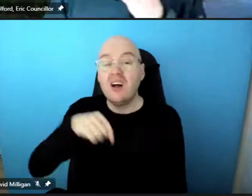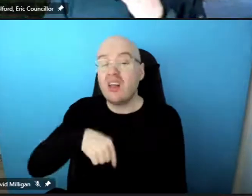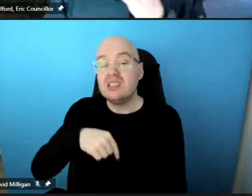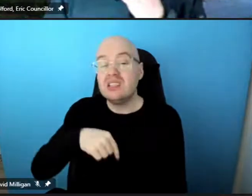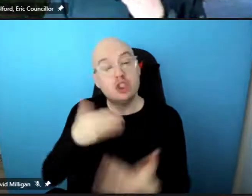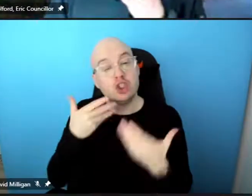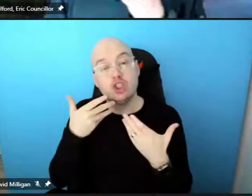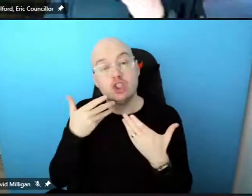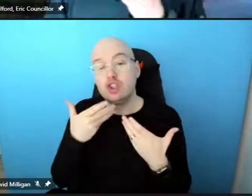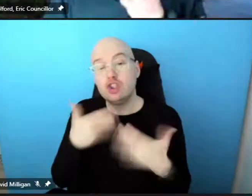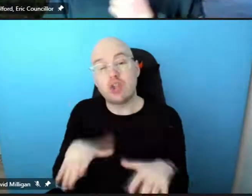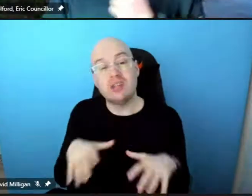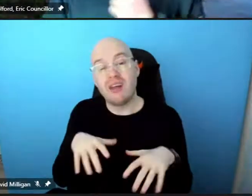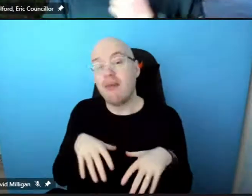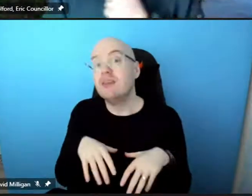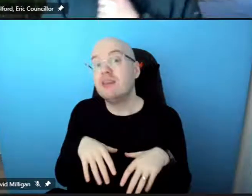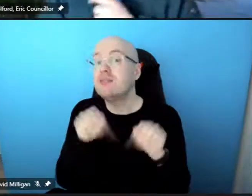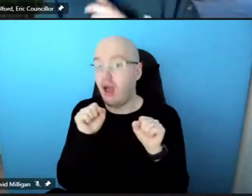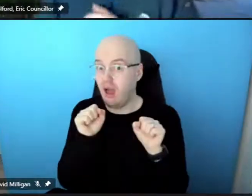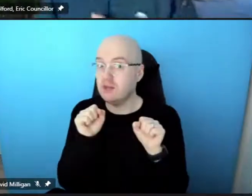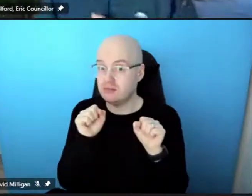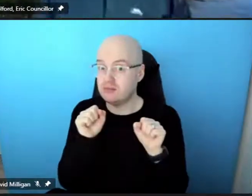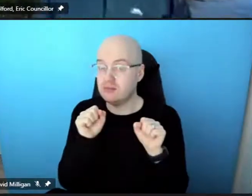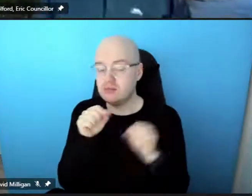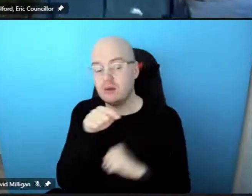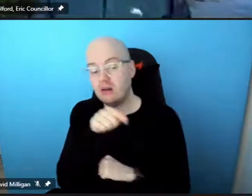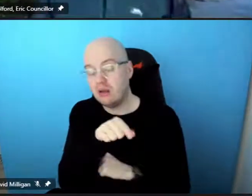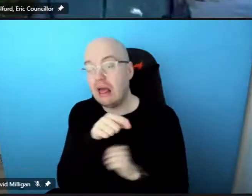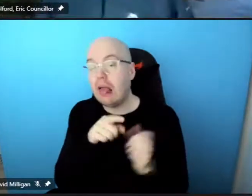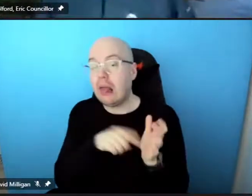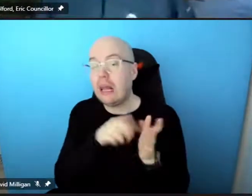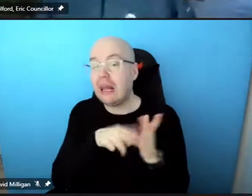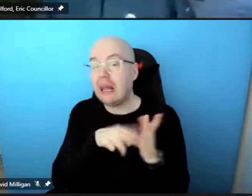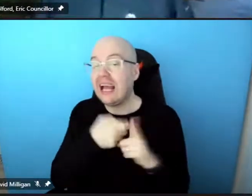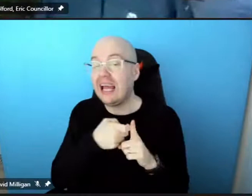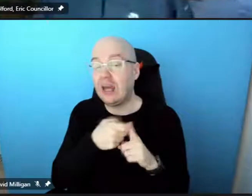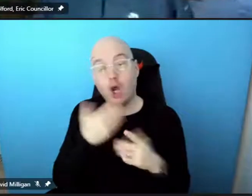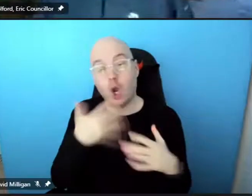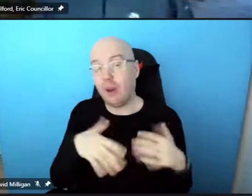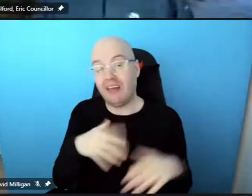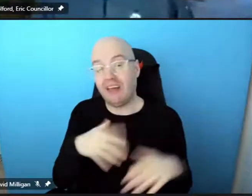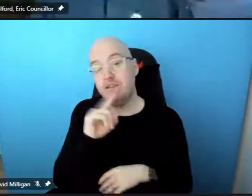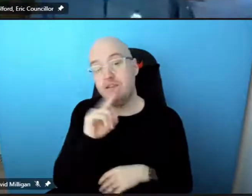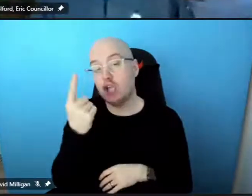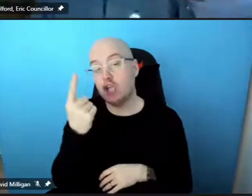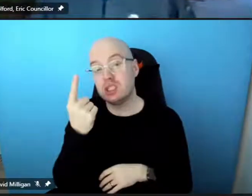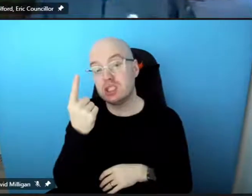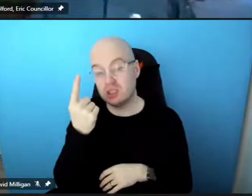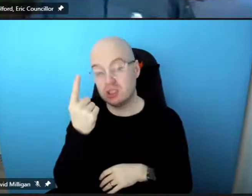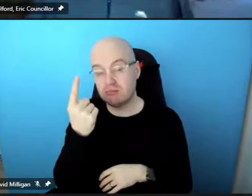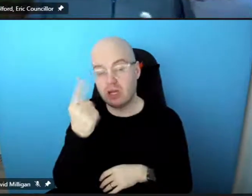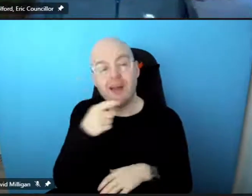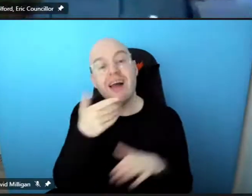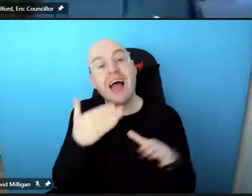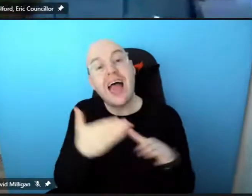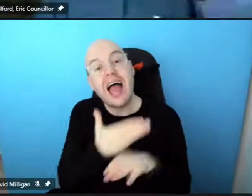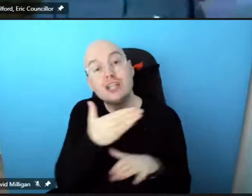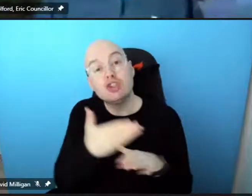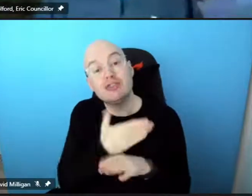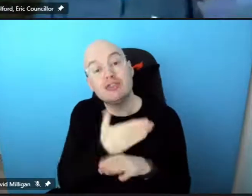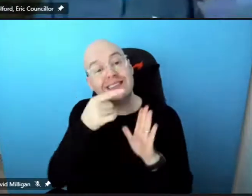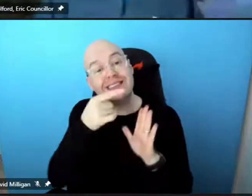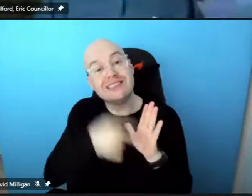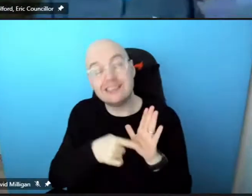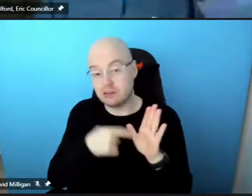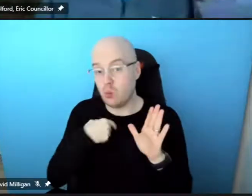it. It's giving you a link to the first one, a note of the actions. Those actions at 6.3, we were waiting guidance